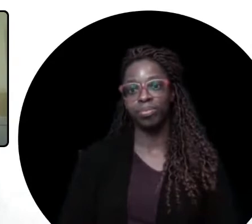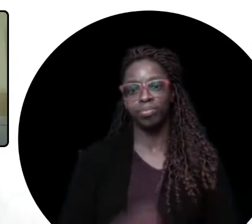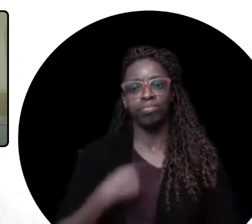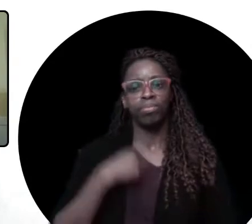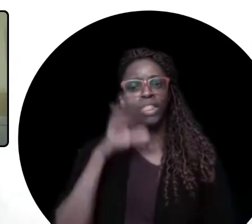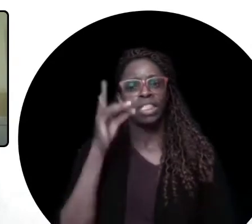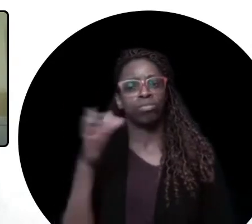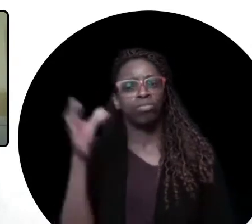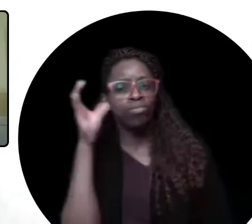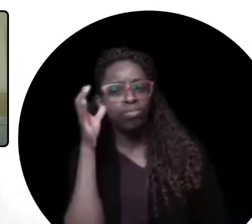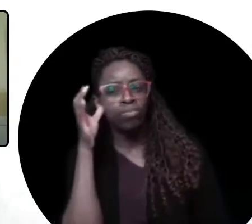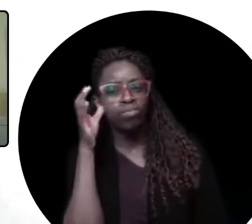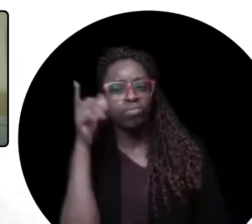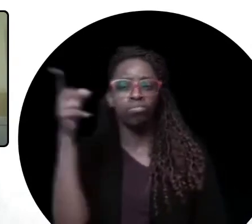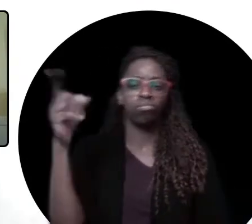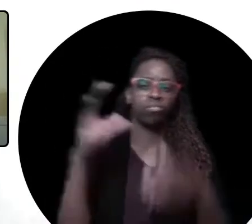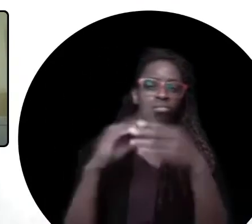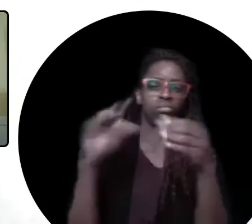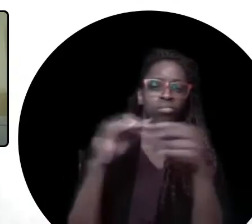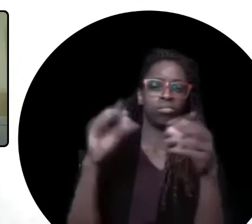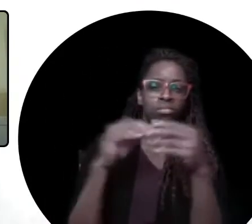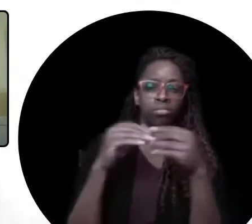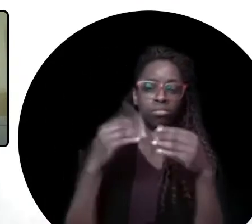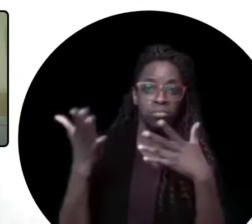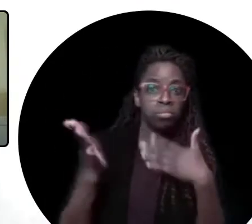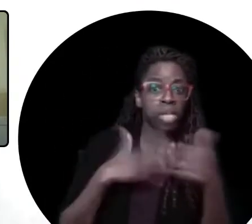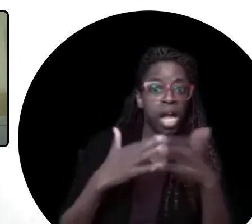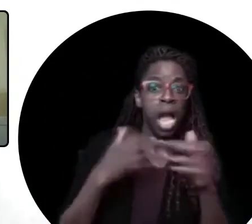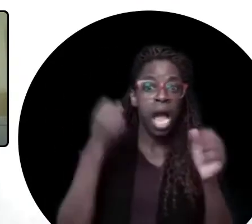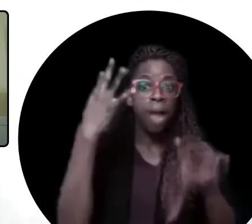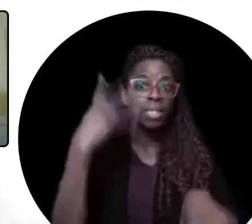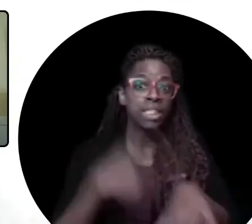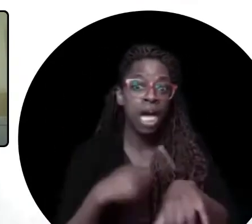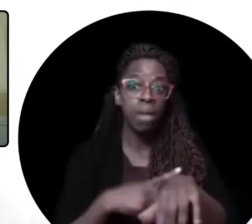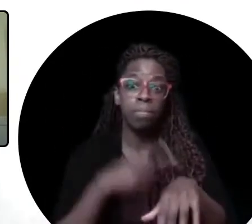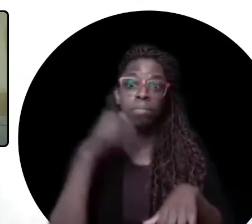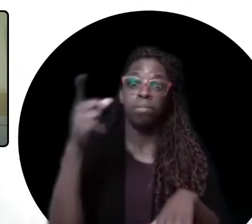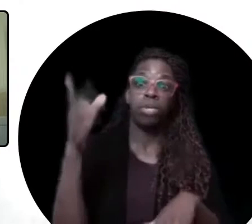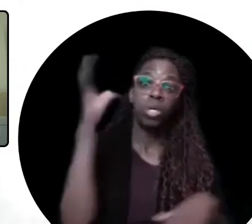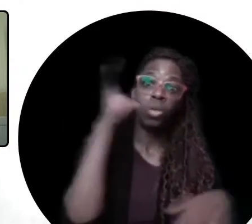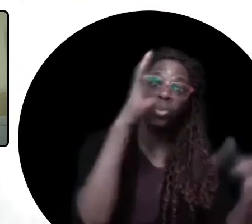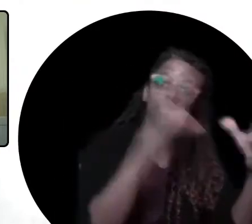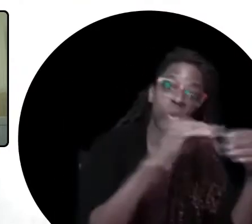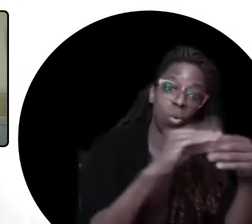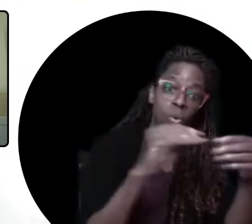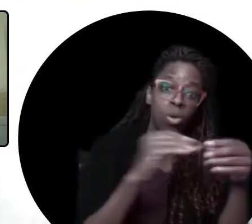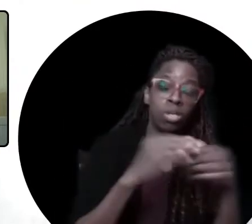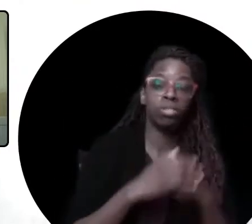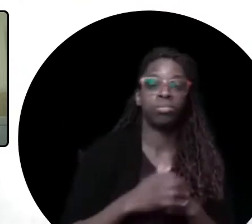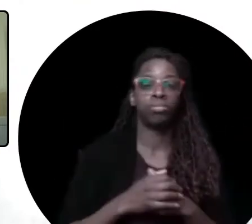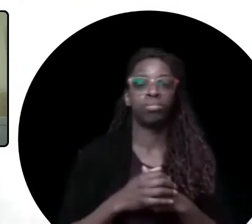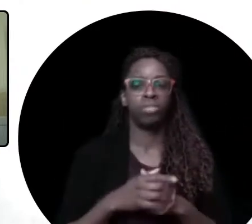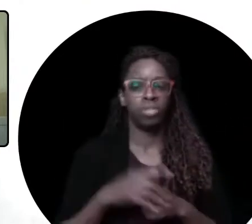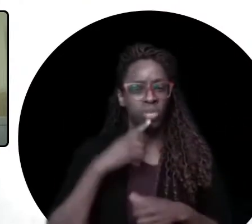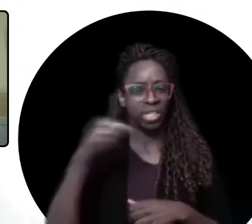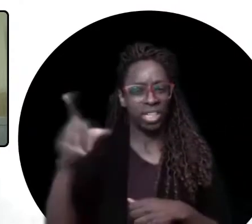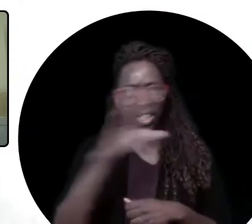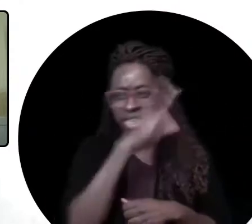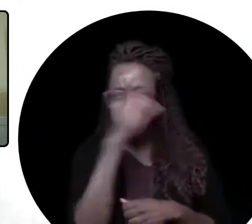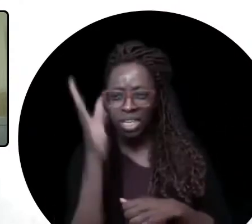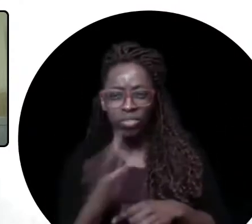times you hear the story, you are never desensitized to the horror